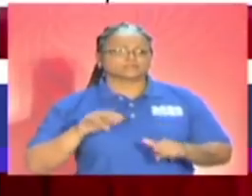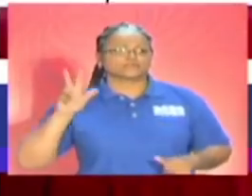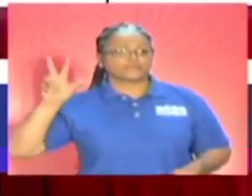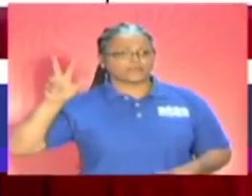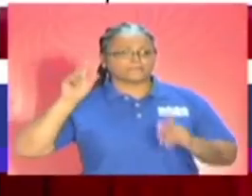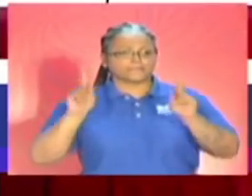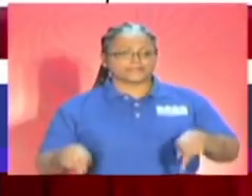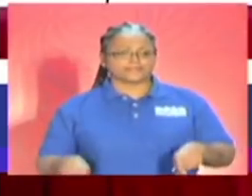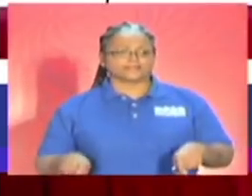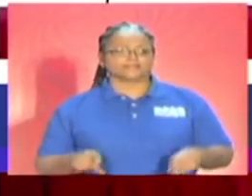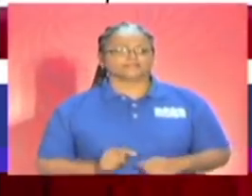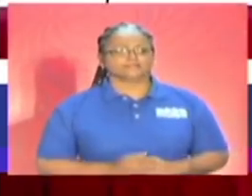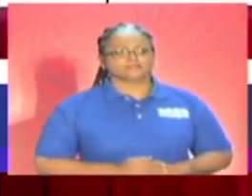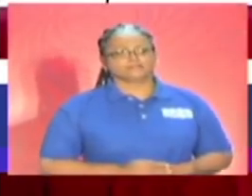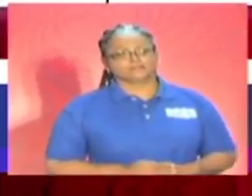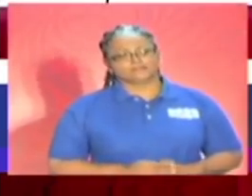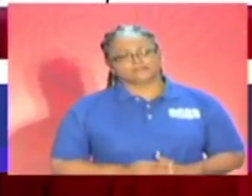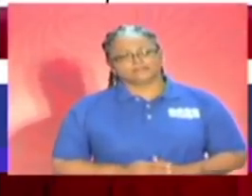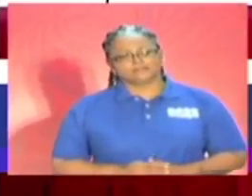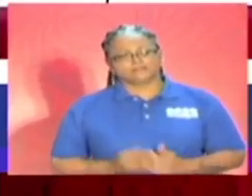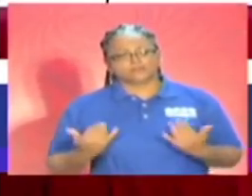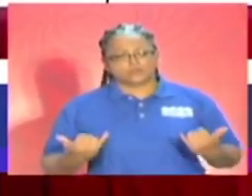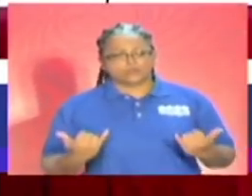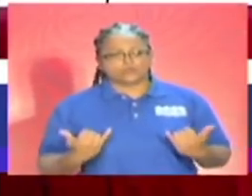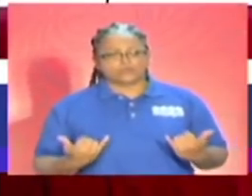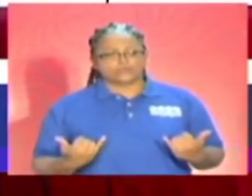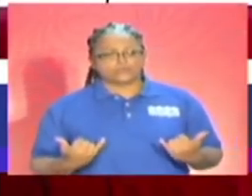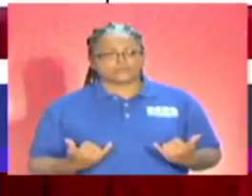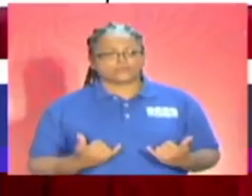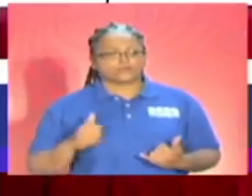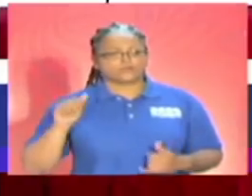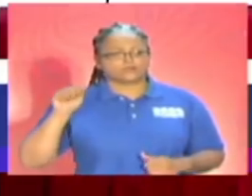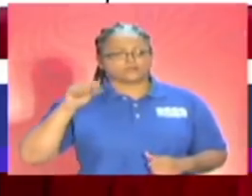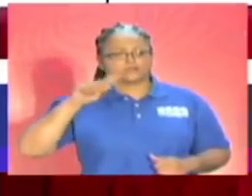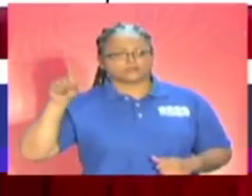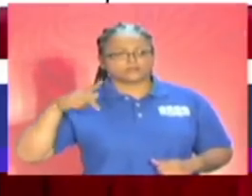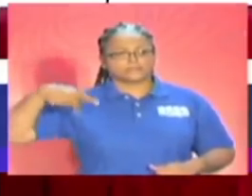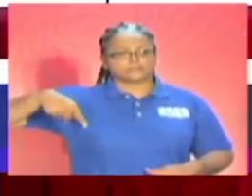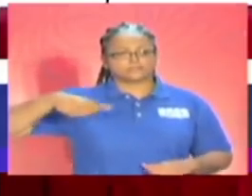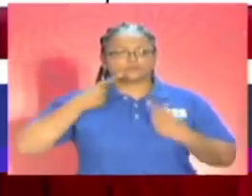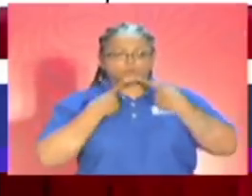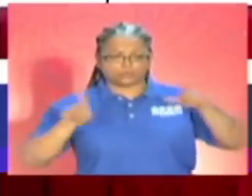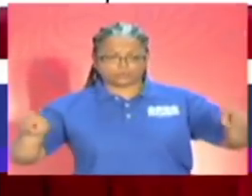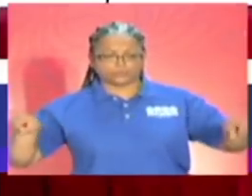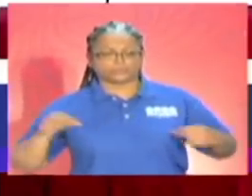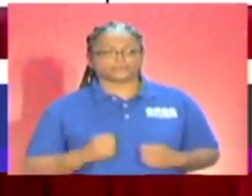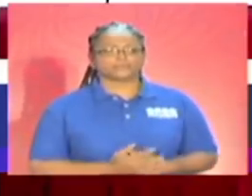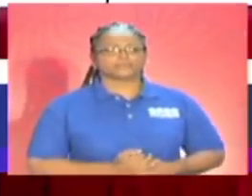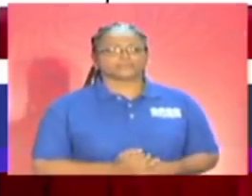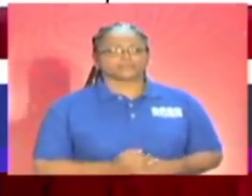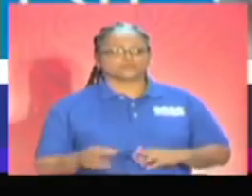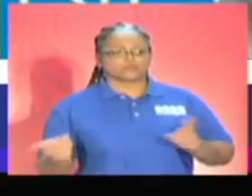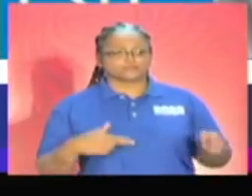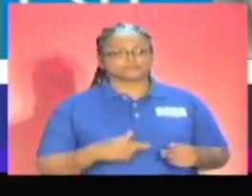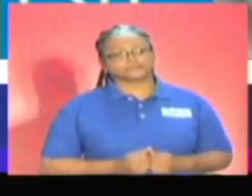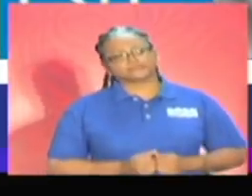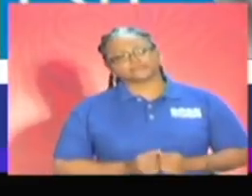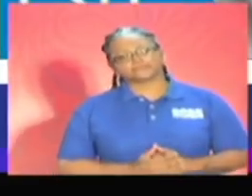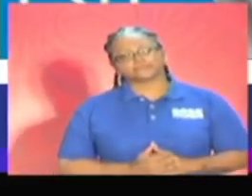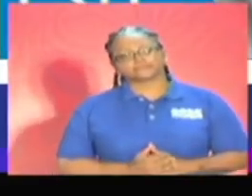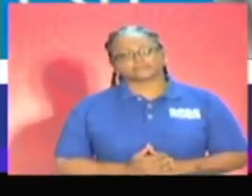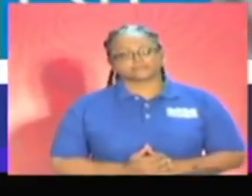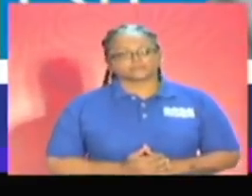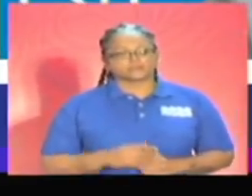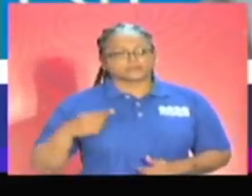Thank you very much, CMO. We now move to AZP News. AZP, we are ready for your questions. Good morning. My name is Harry,